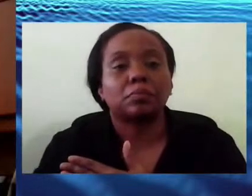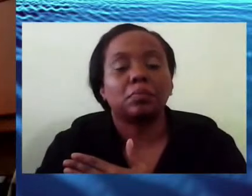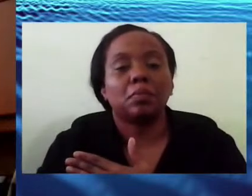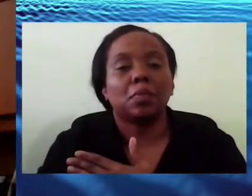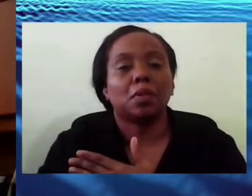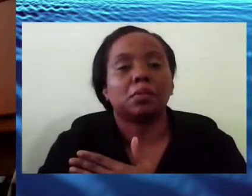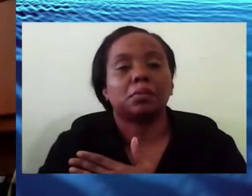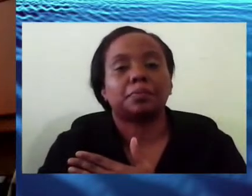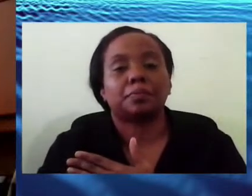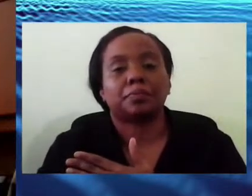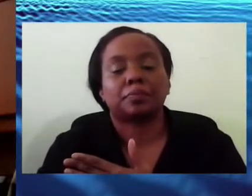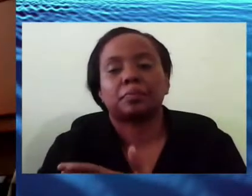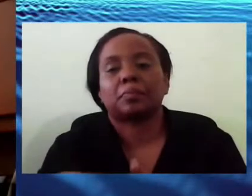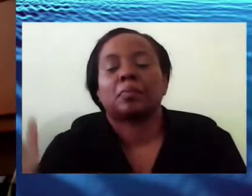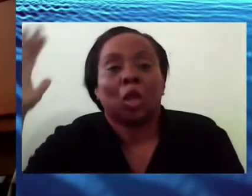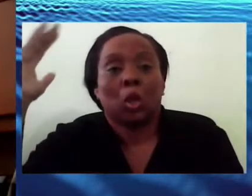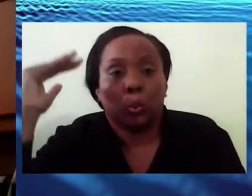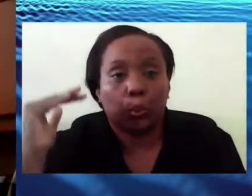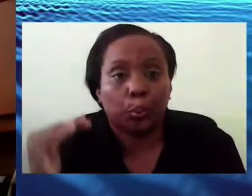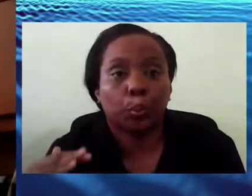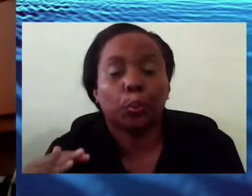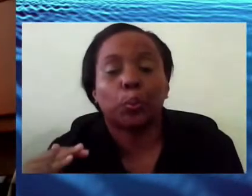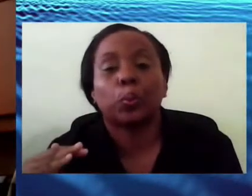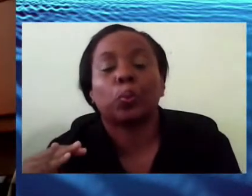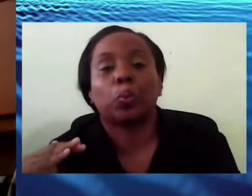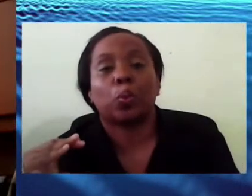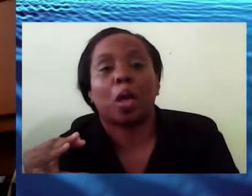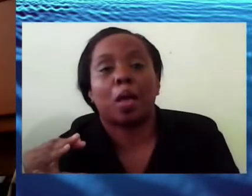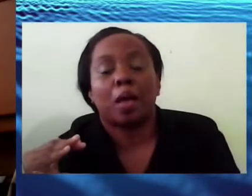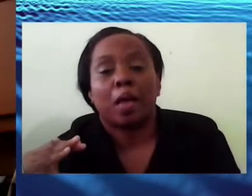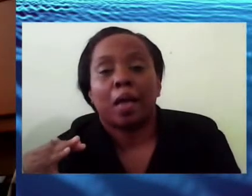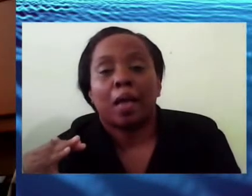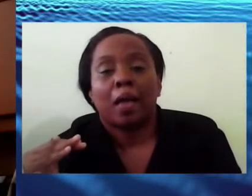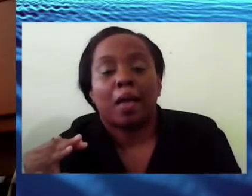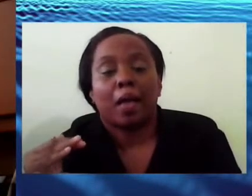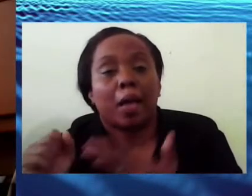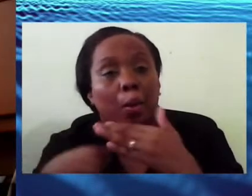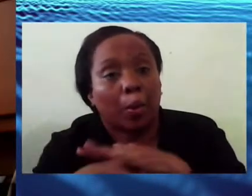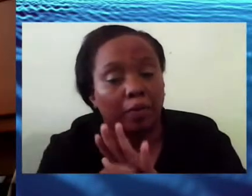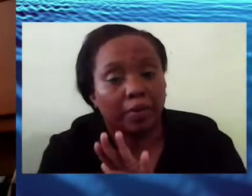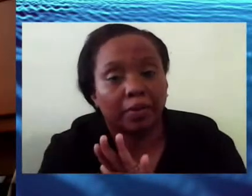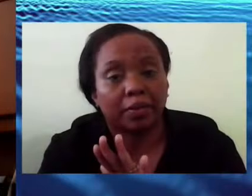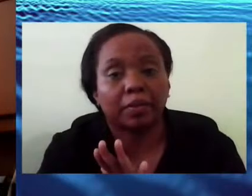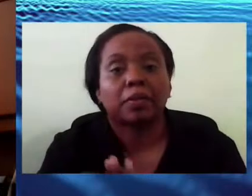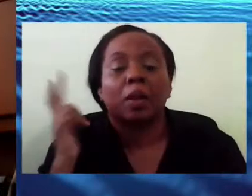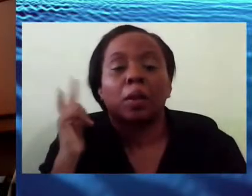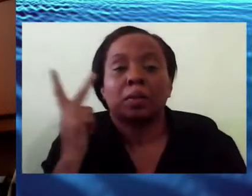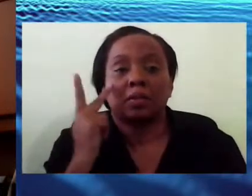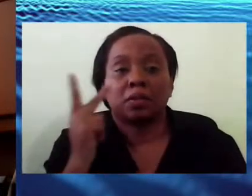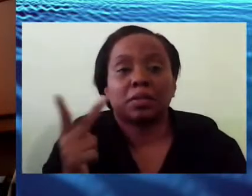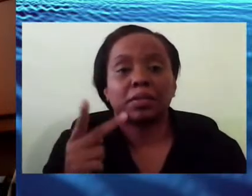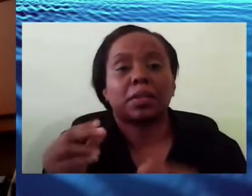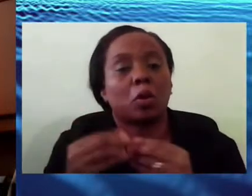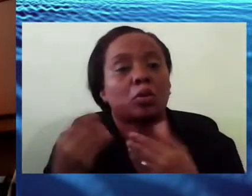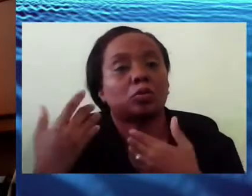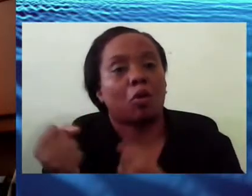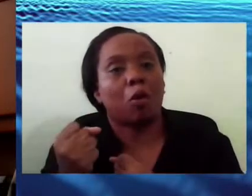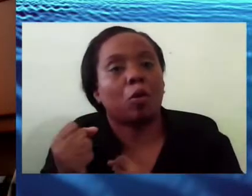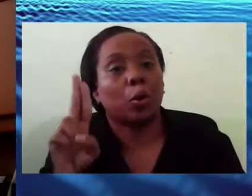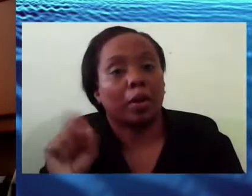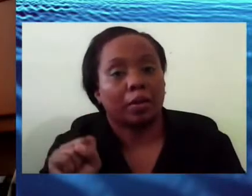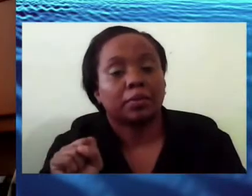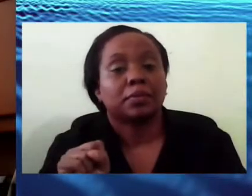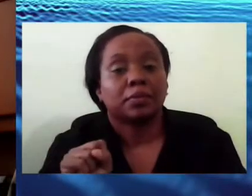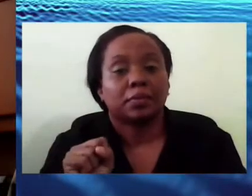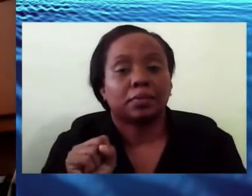reductions where appropriate, where we're seeing that happening in the number of cases, you will continue to see strong demand. But then this is very much that case